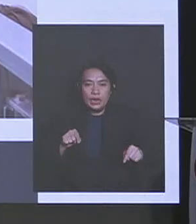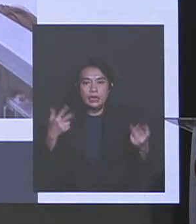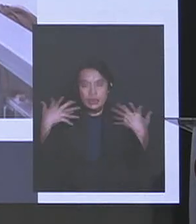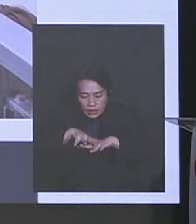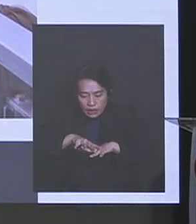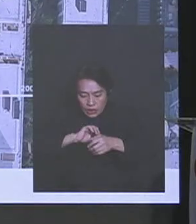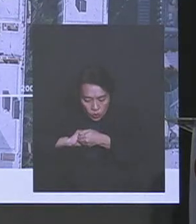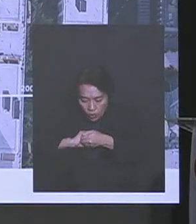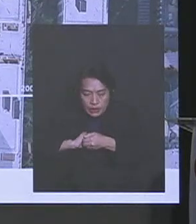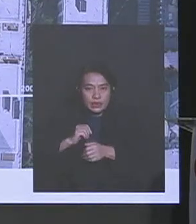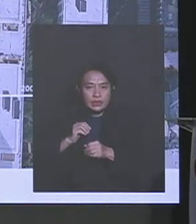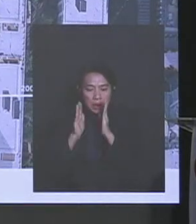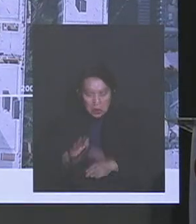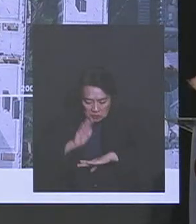route.